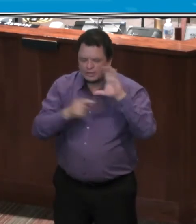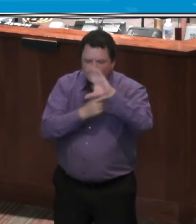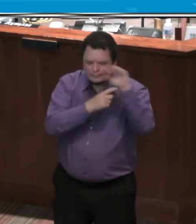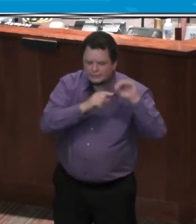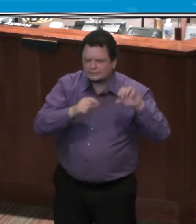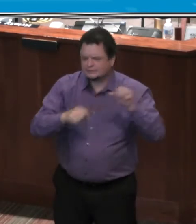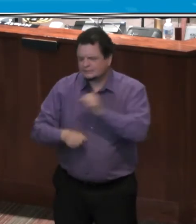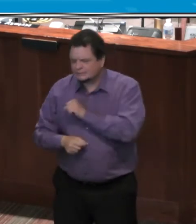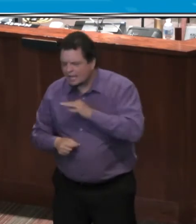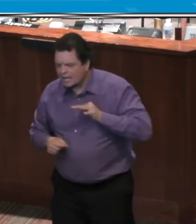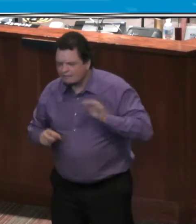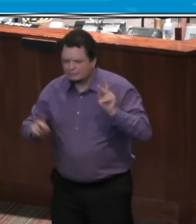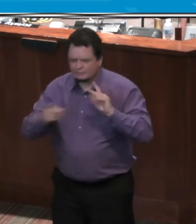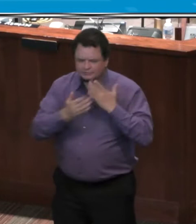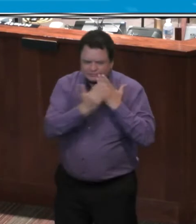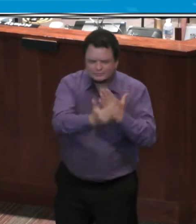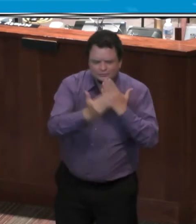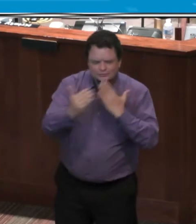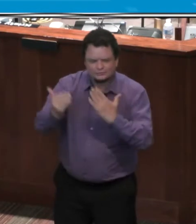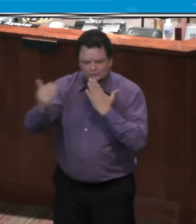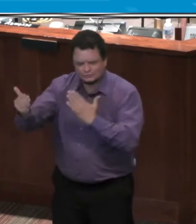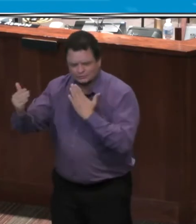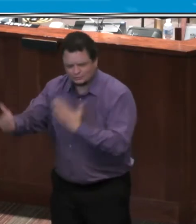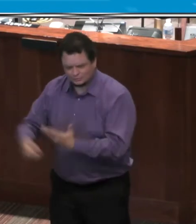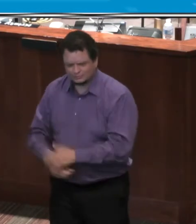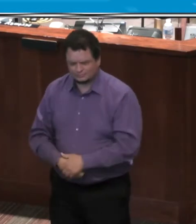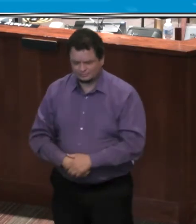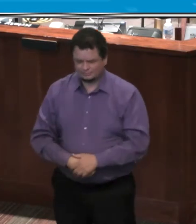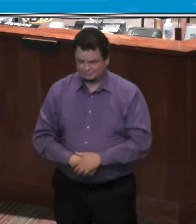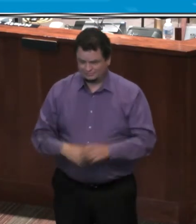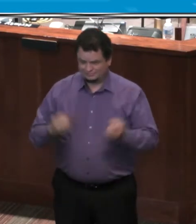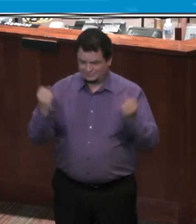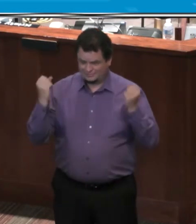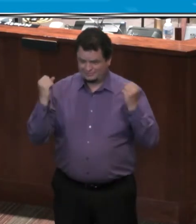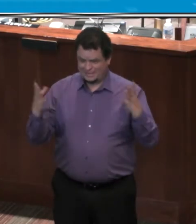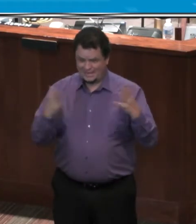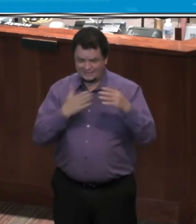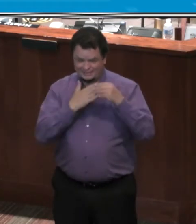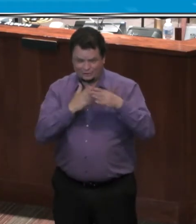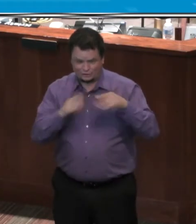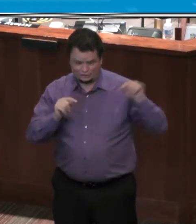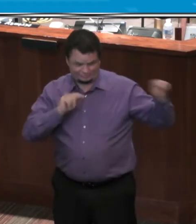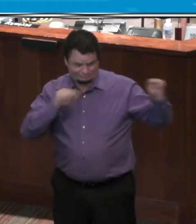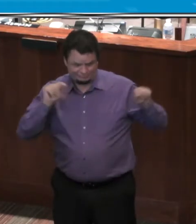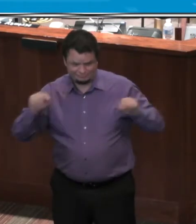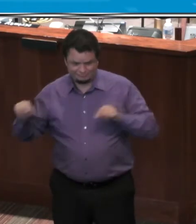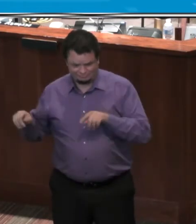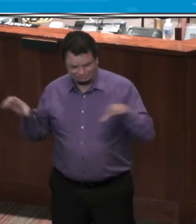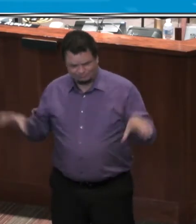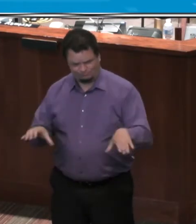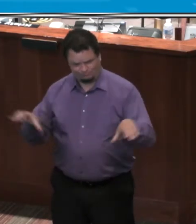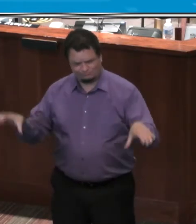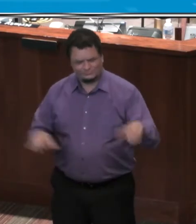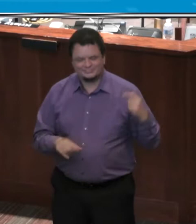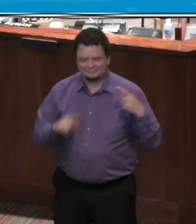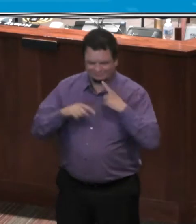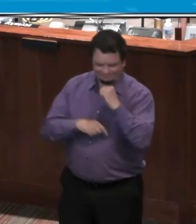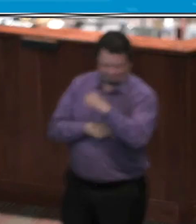leadership. And so you're right, Dr. Turbish, that just in time does not work for a